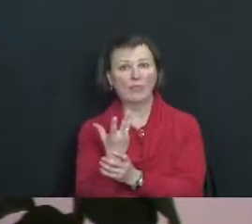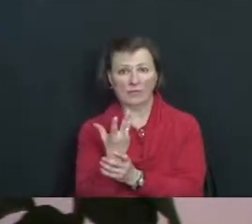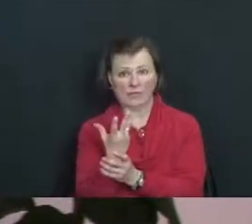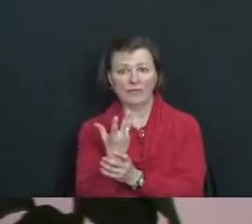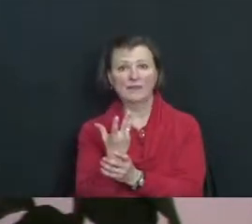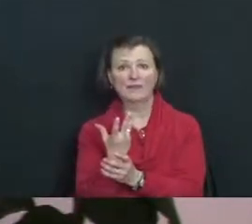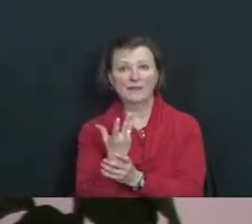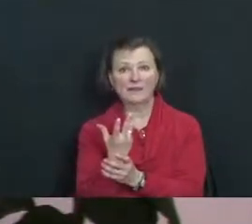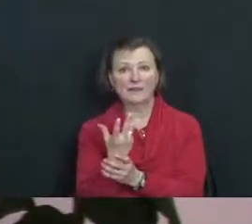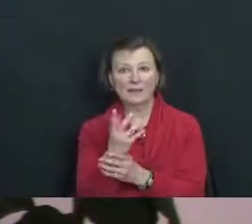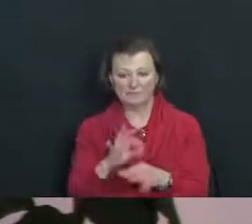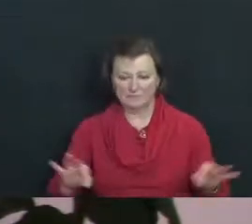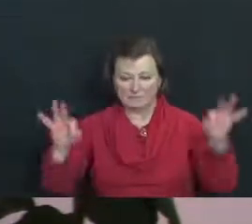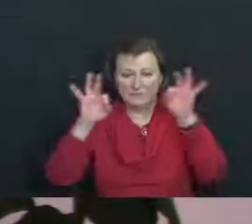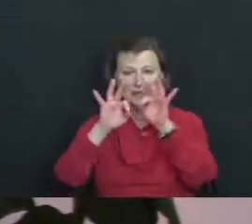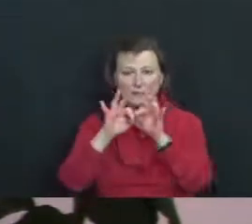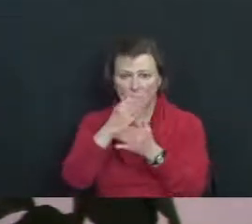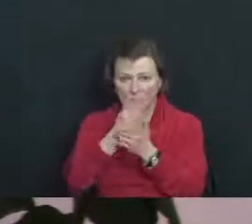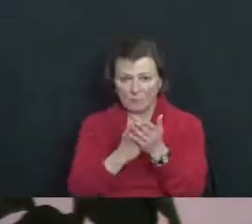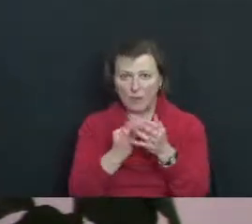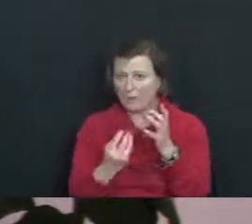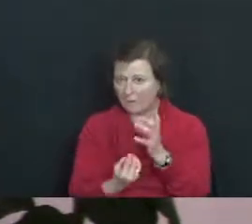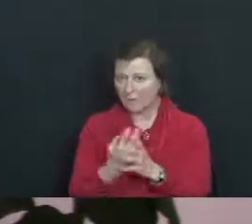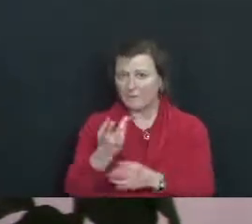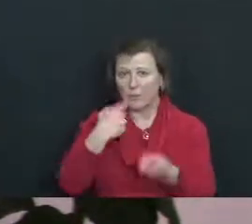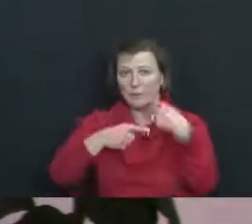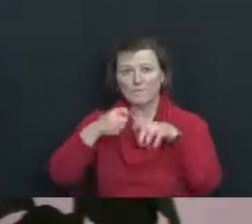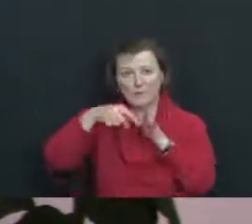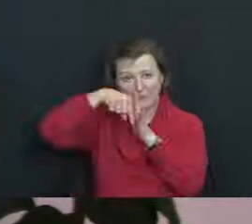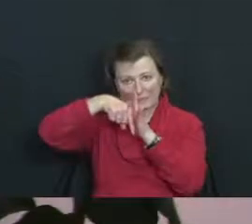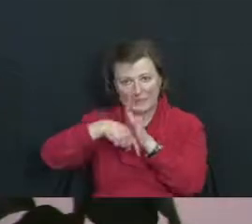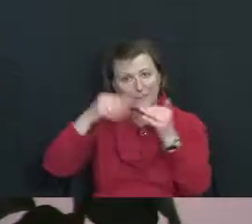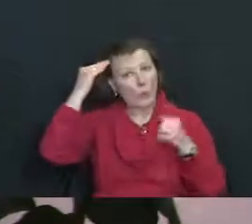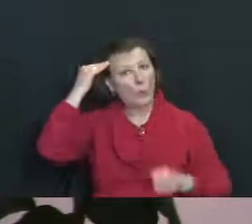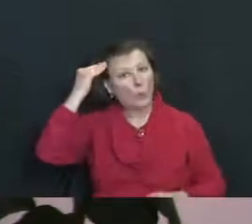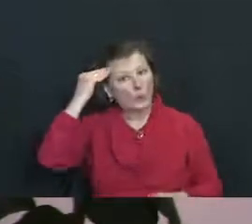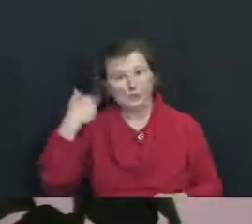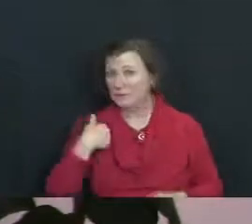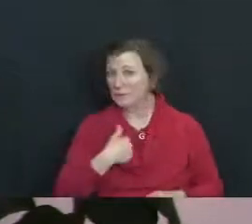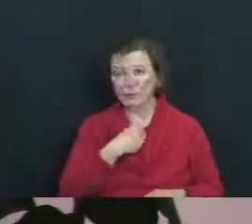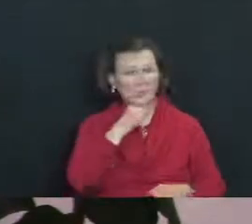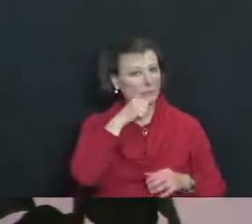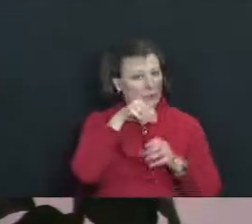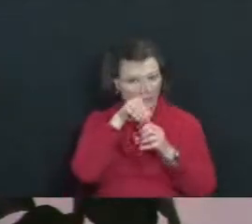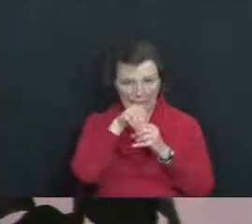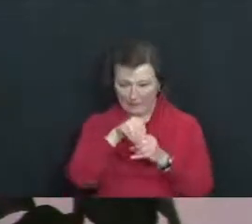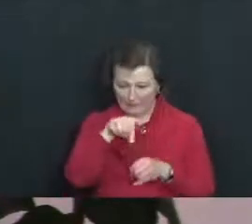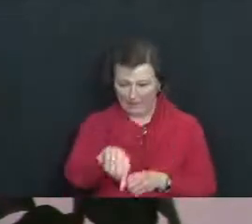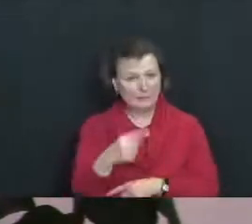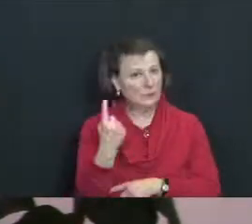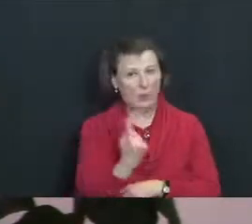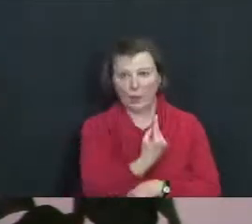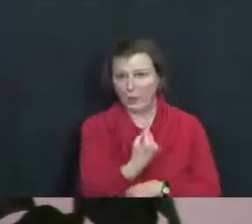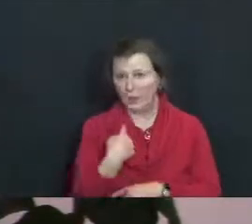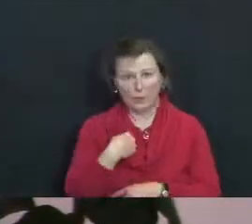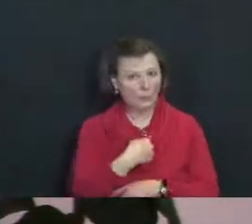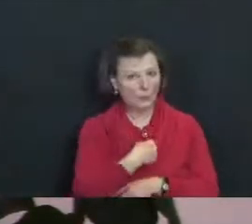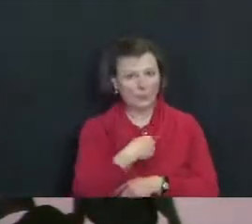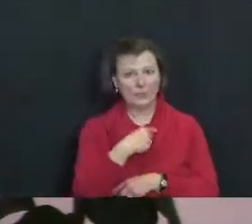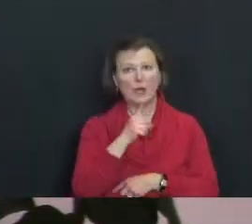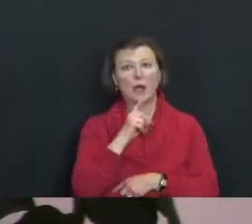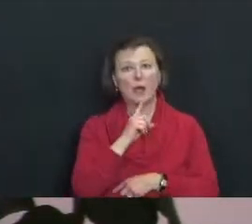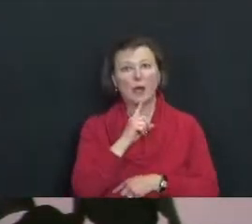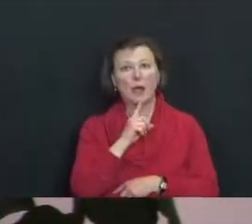An essential aspect of growth comes from a deepening awareness that we're not in this alone. We are in this together. There is